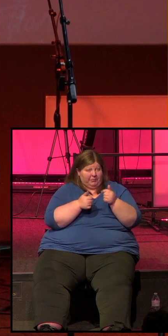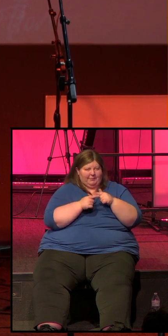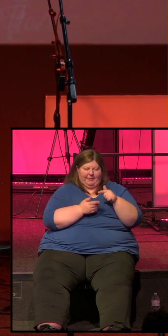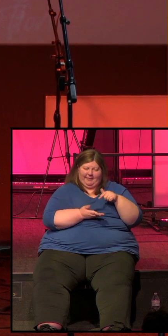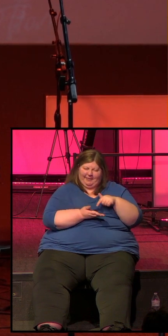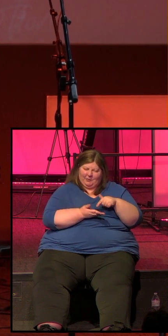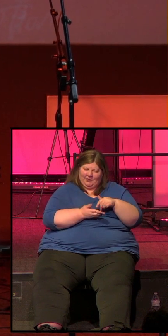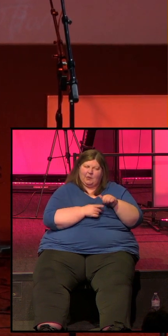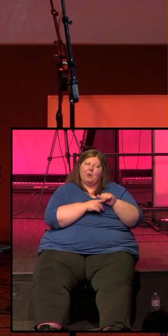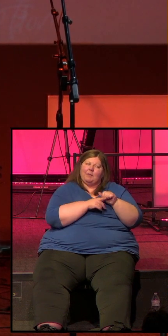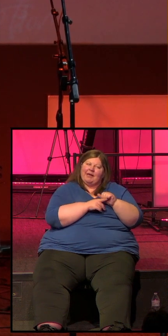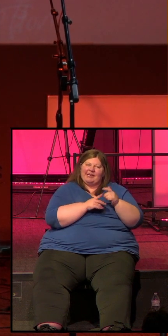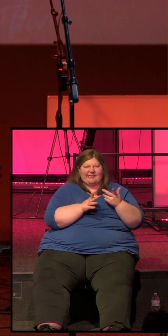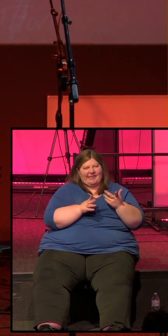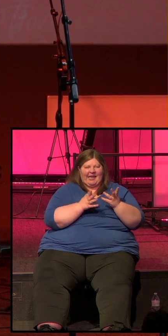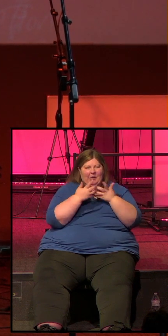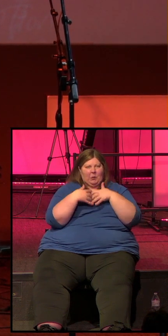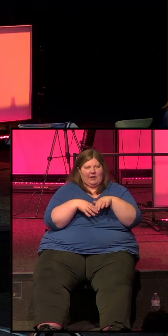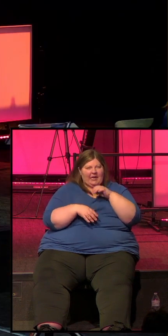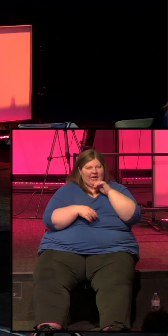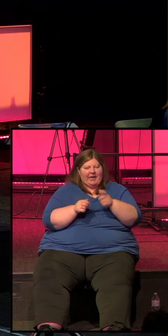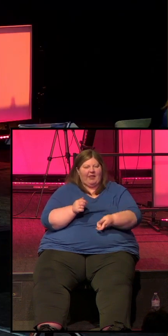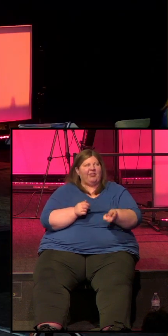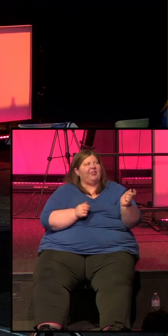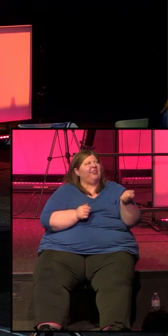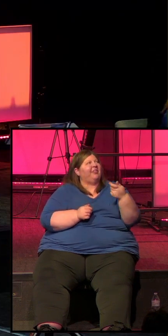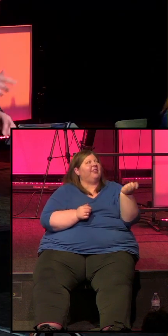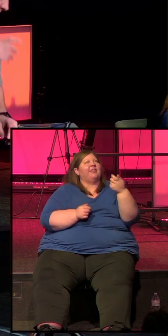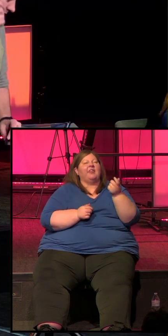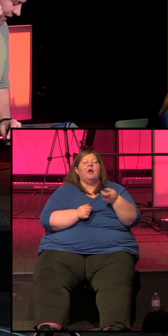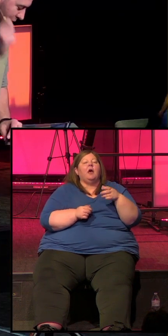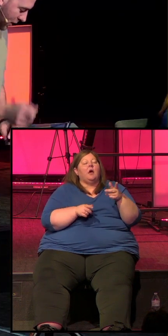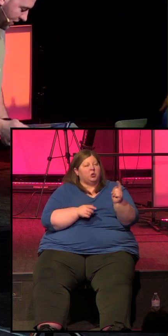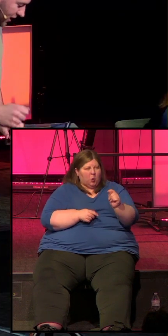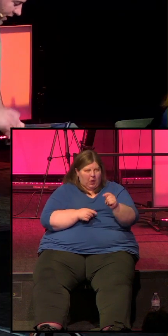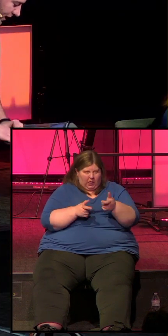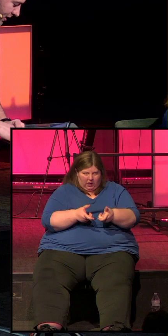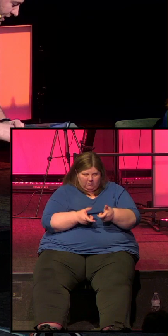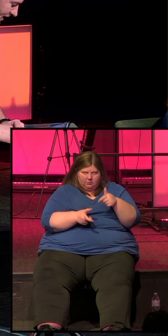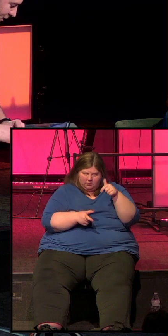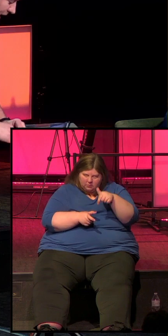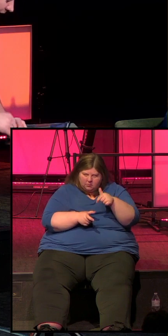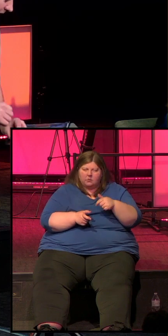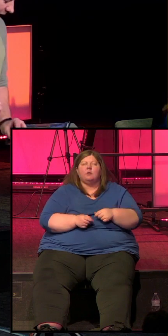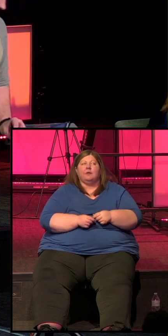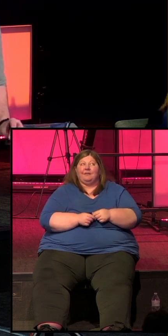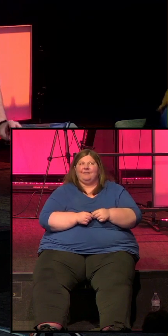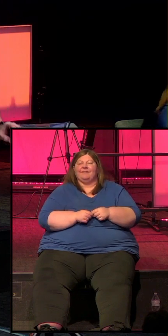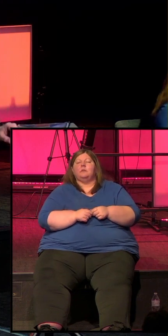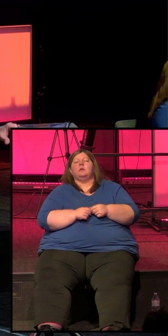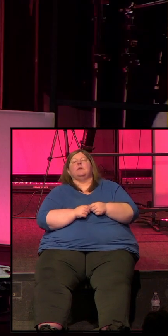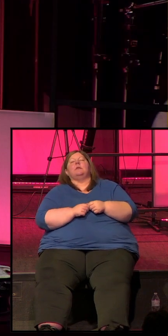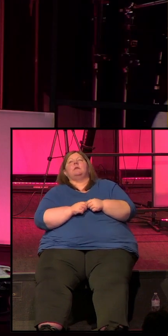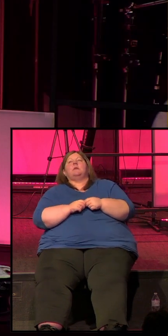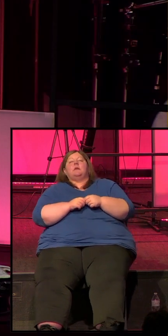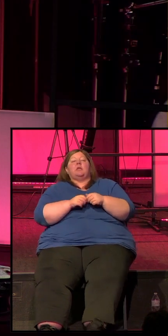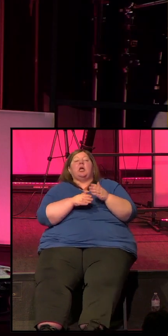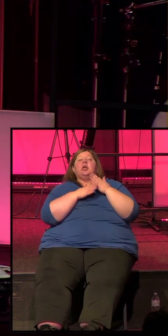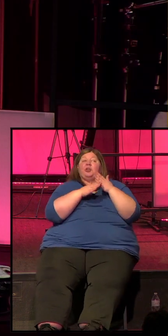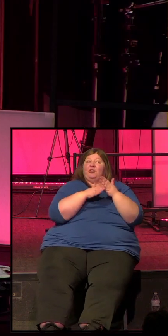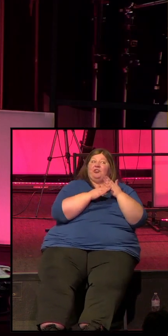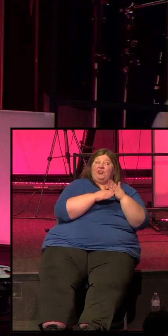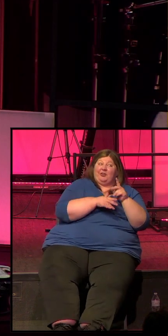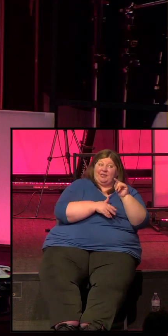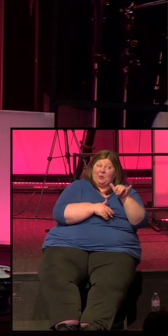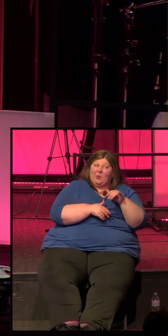week, we're working on coordination, right? So not peeing on the wall, just peeing in the toilet is where we're starting this week. Sharing toys. Judah